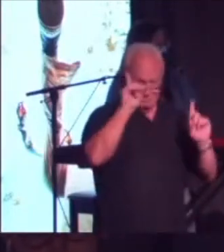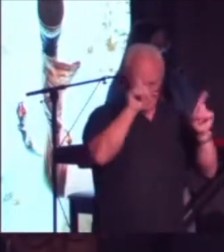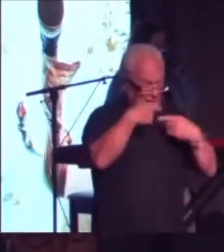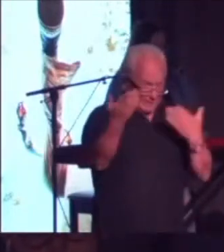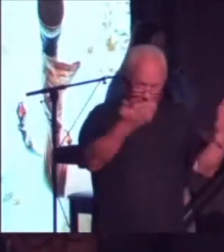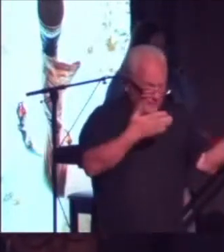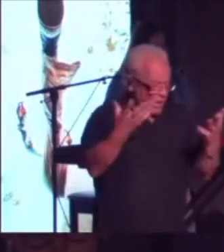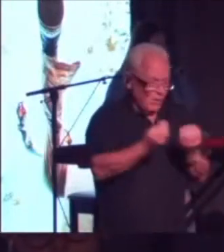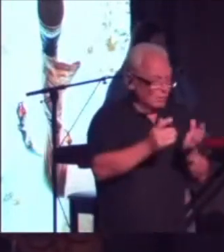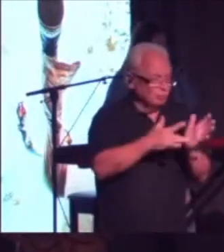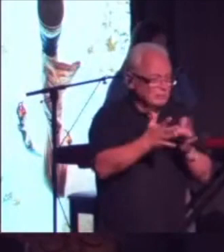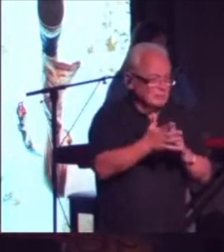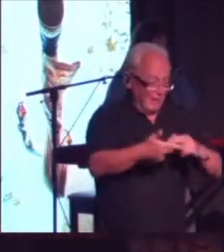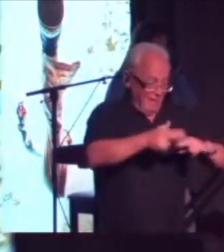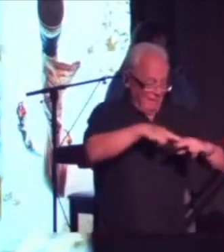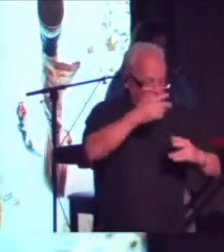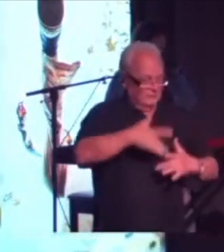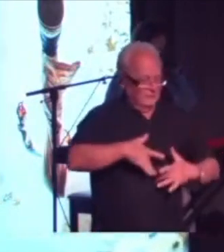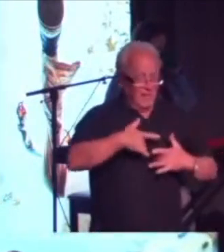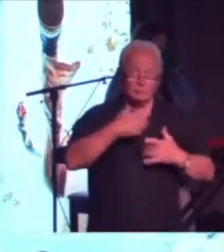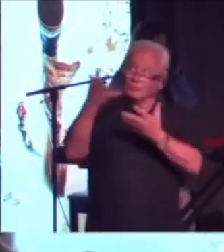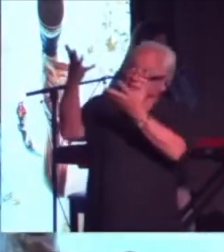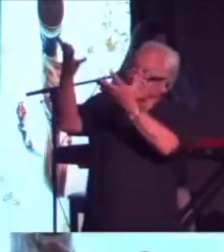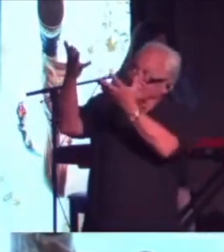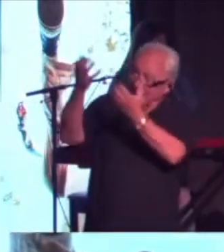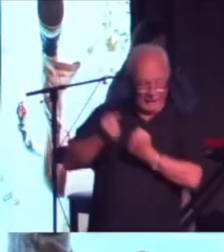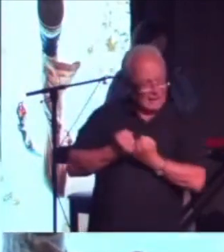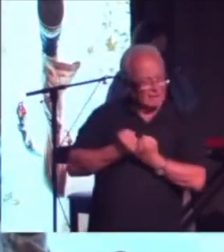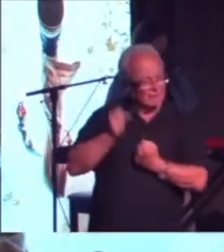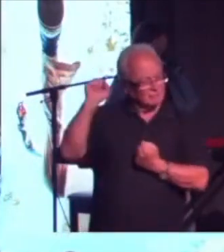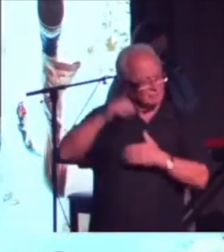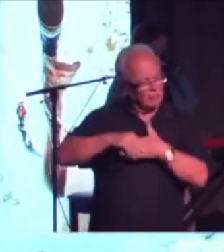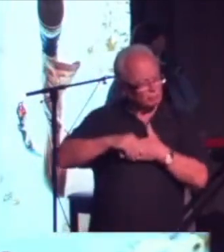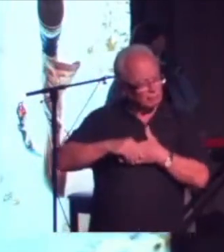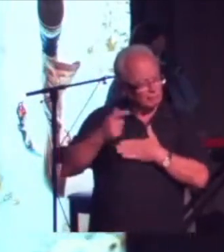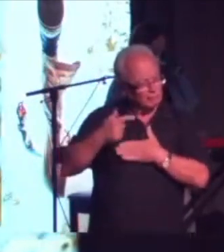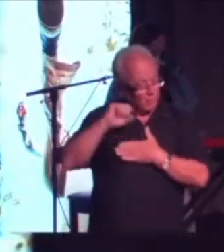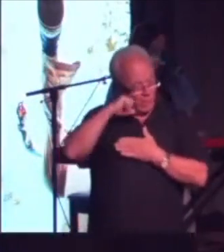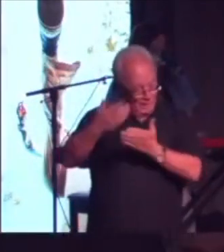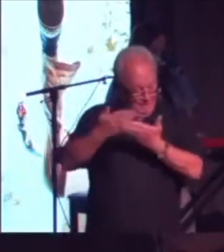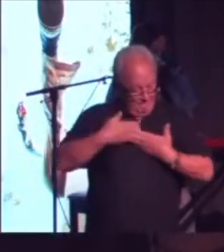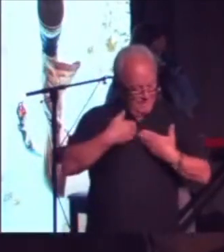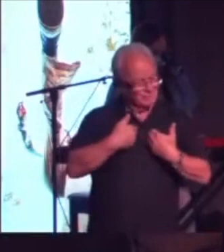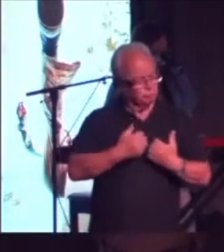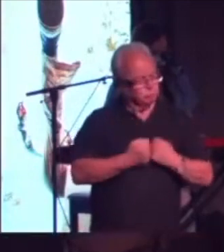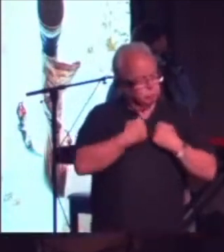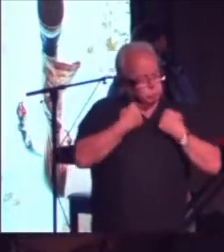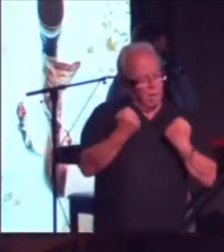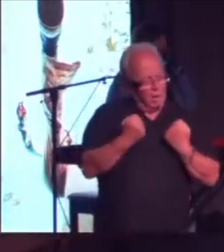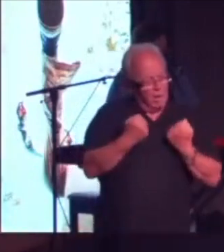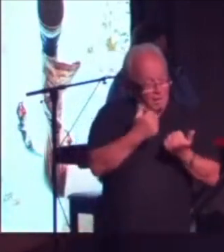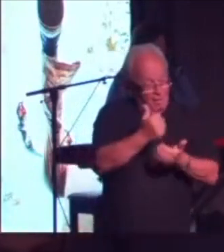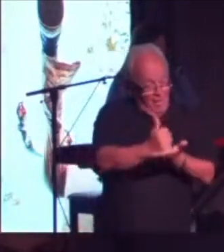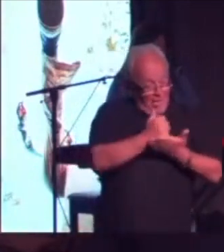his friendship, his friendship will empower you. It will sort these things that are internal in all of us, all these hang-ups and